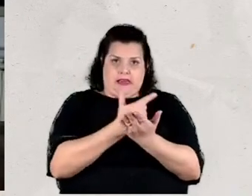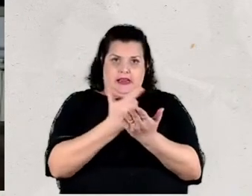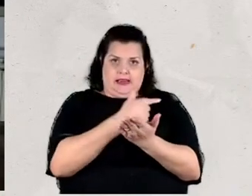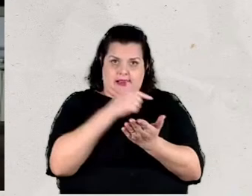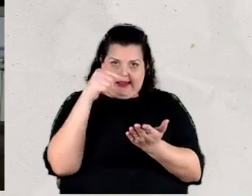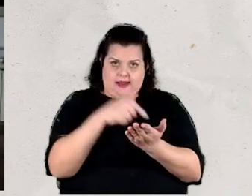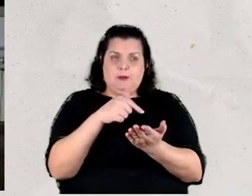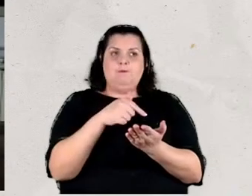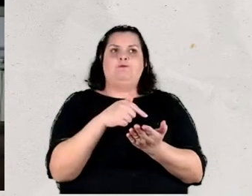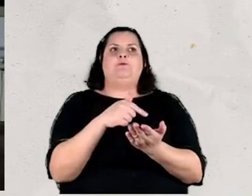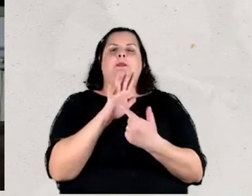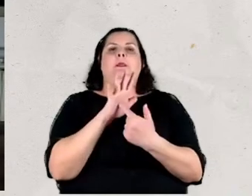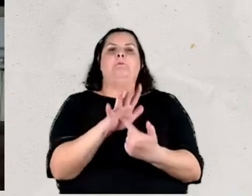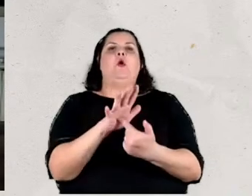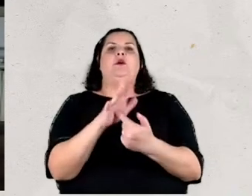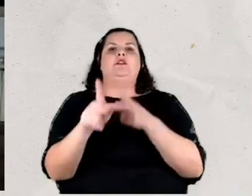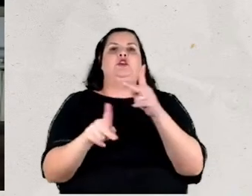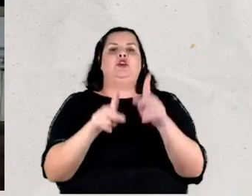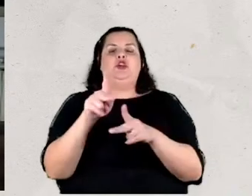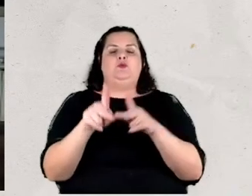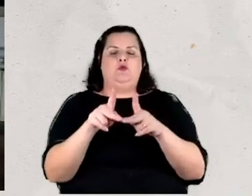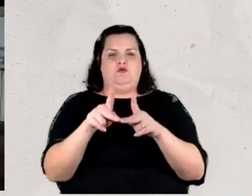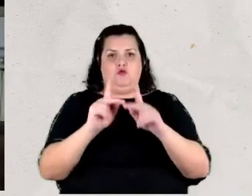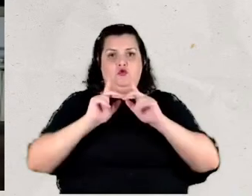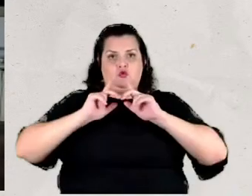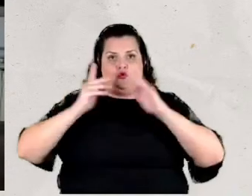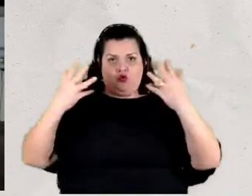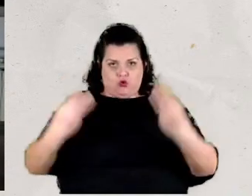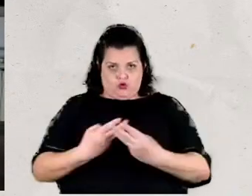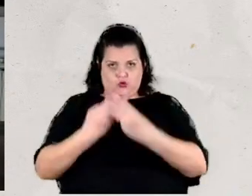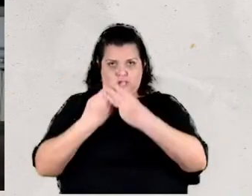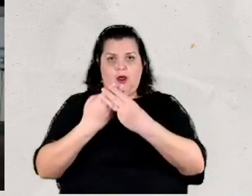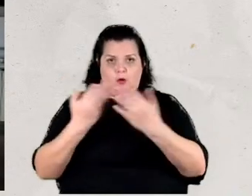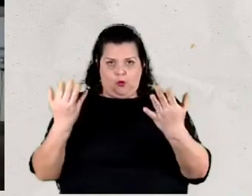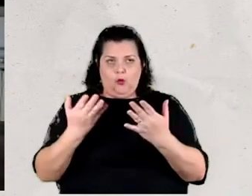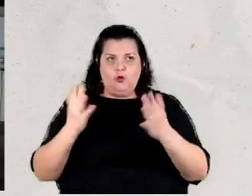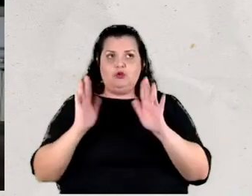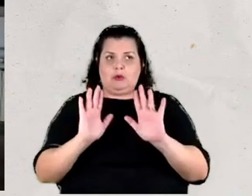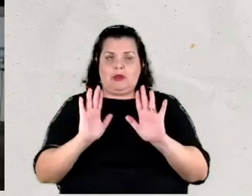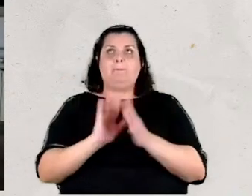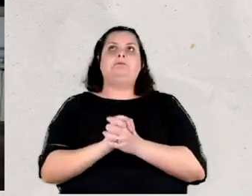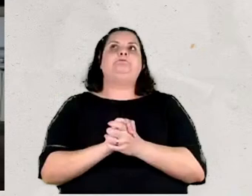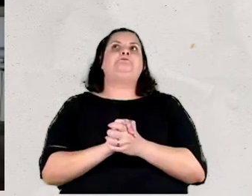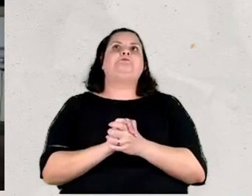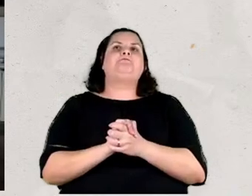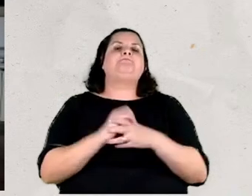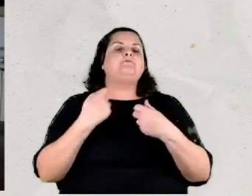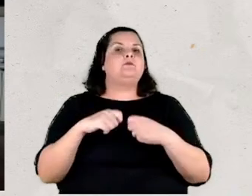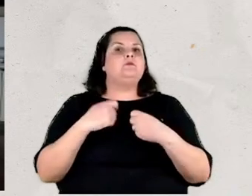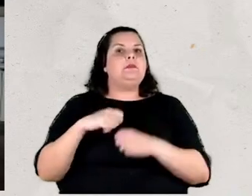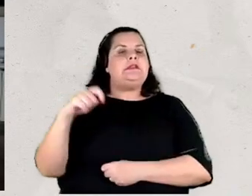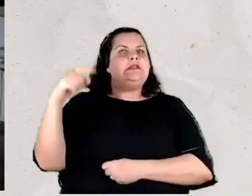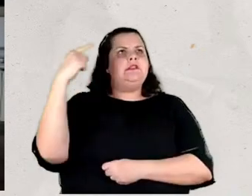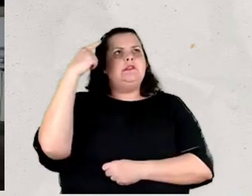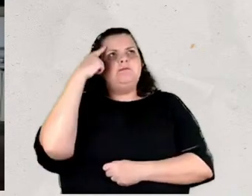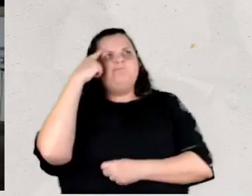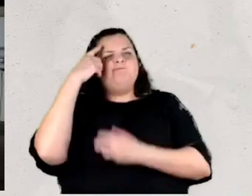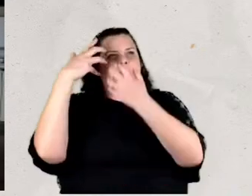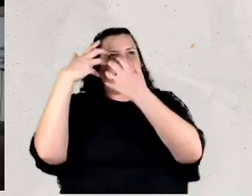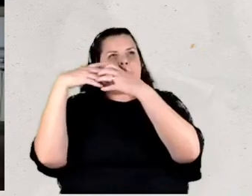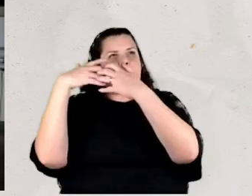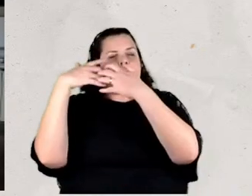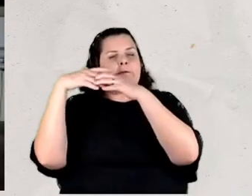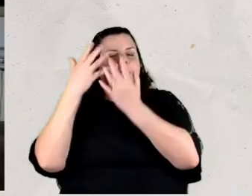we need to rethink our relationship with the Holocaust, and that we are not a